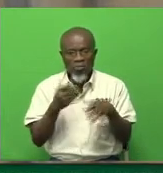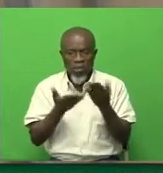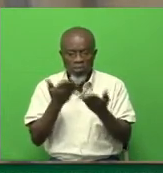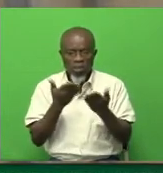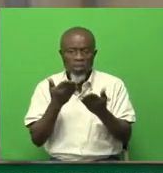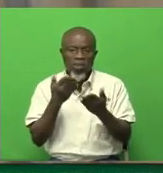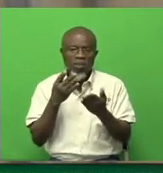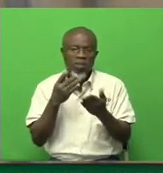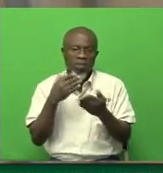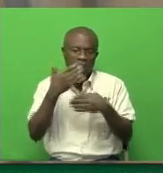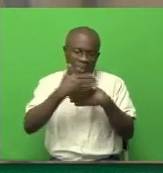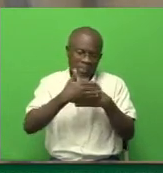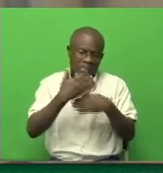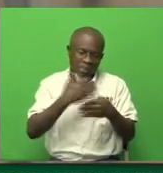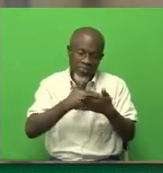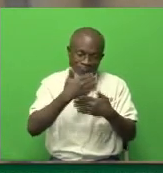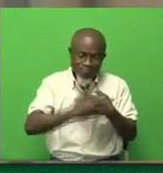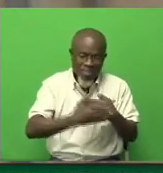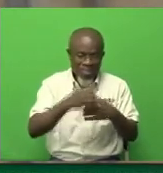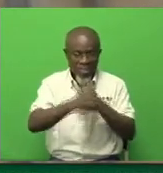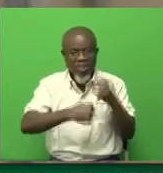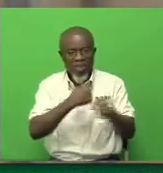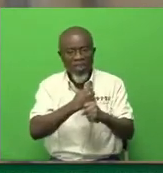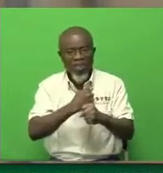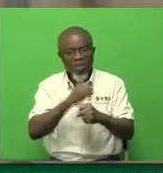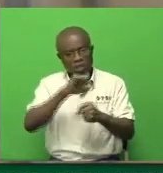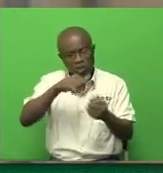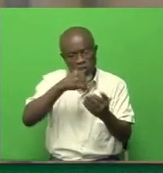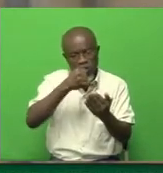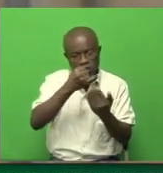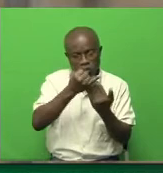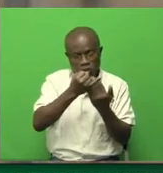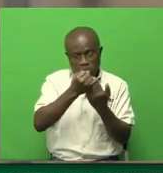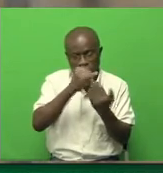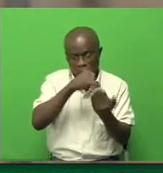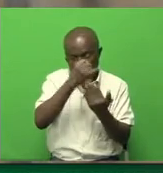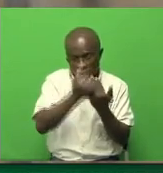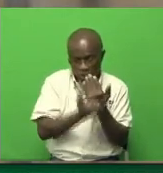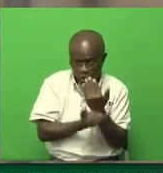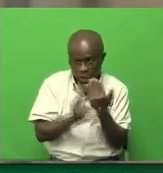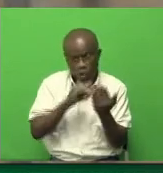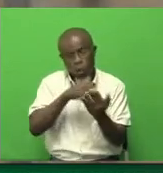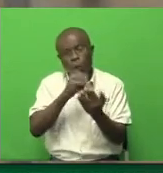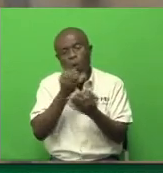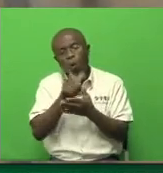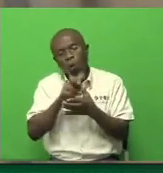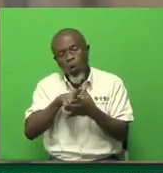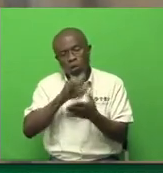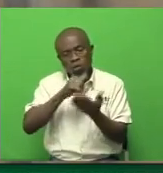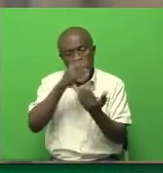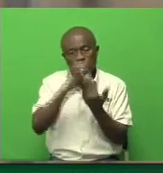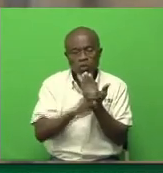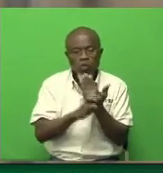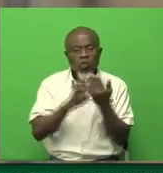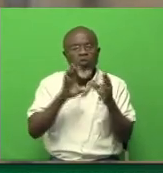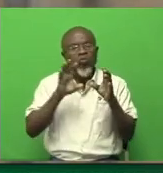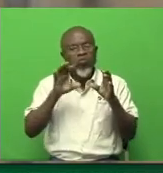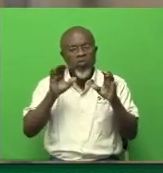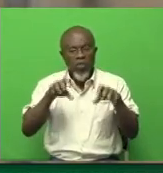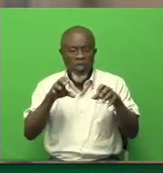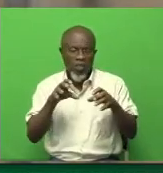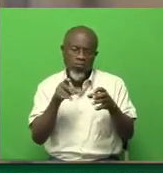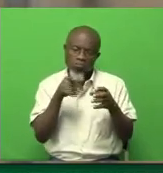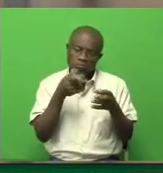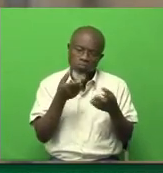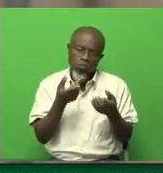will be free as well so we are catering for if you're doing Cape if you're not doing keep if you need to repeat we are catering for all of